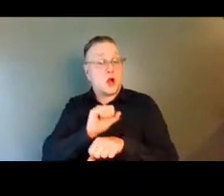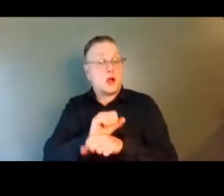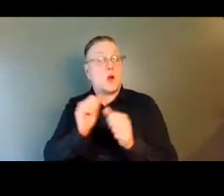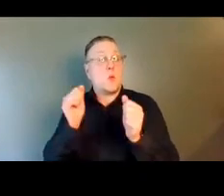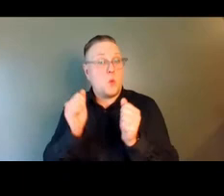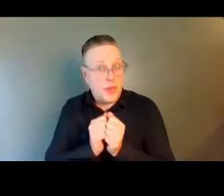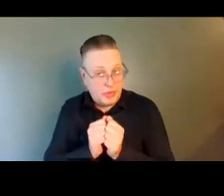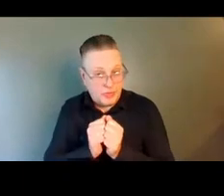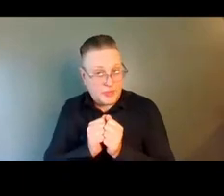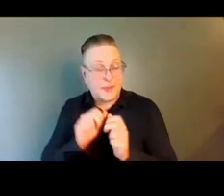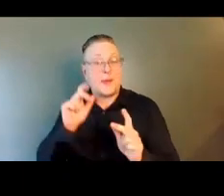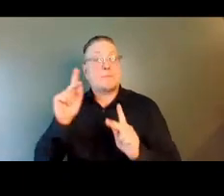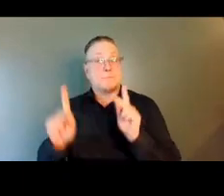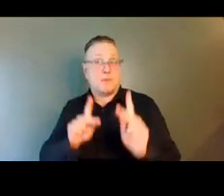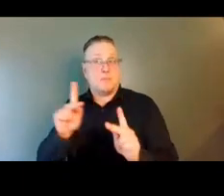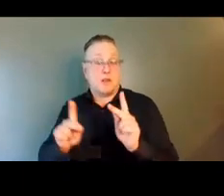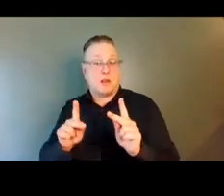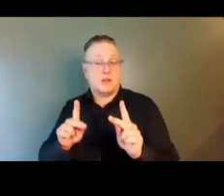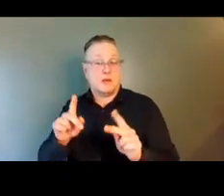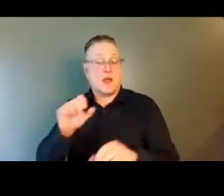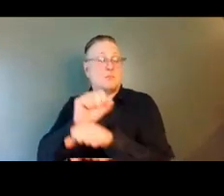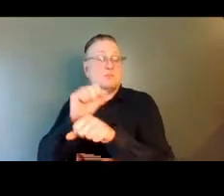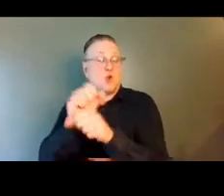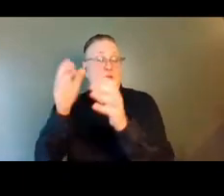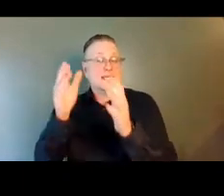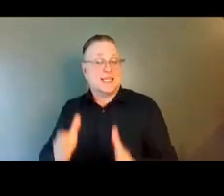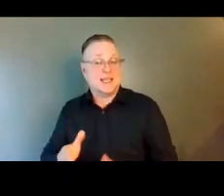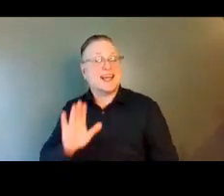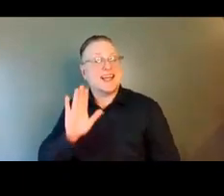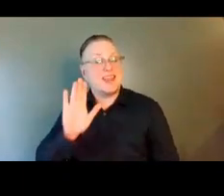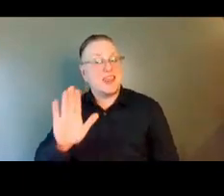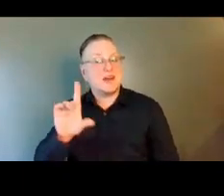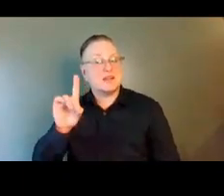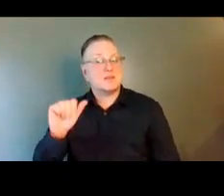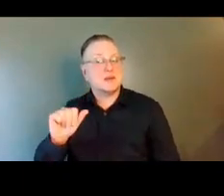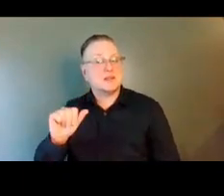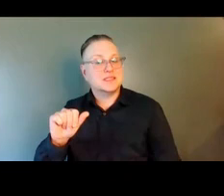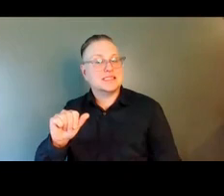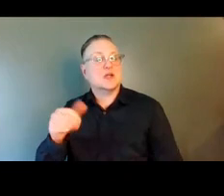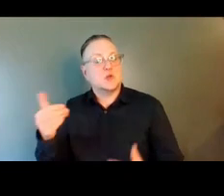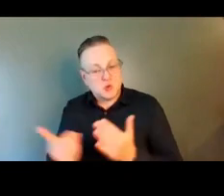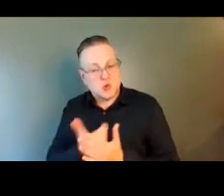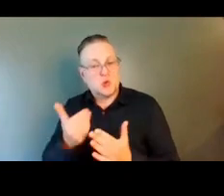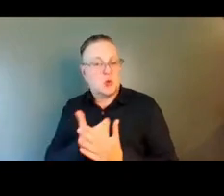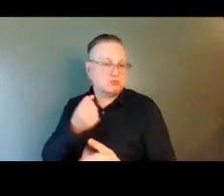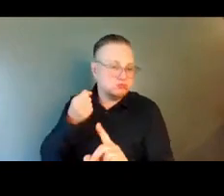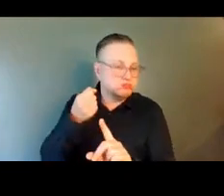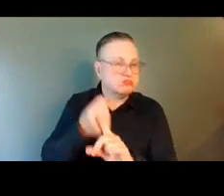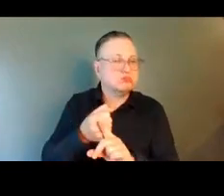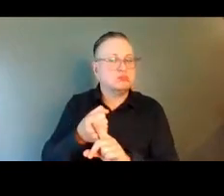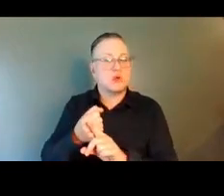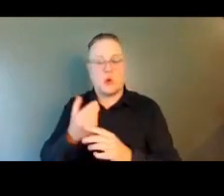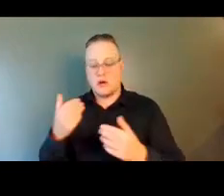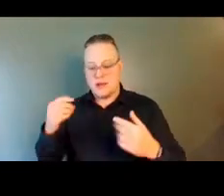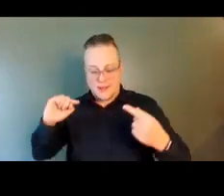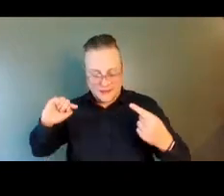employees that have newly acquired a disability or an injury that now qualifies as a